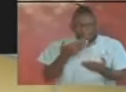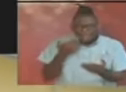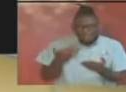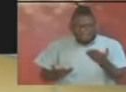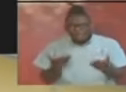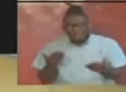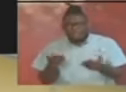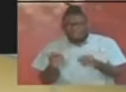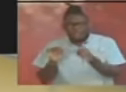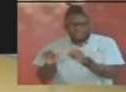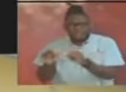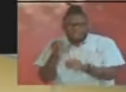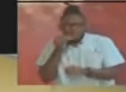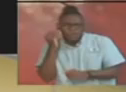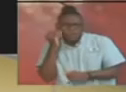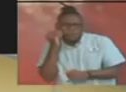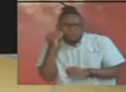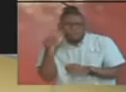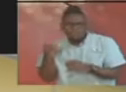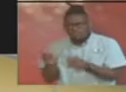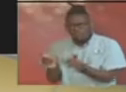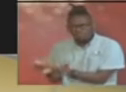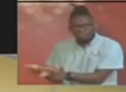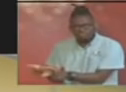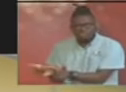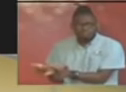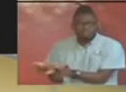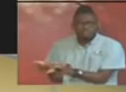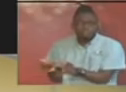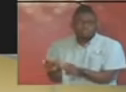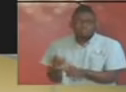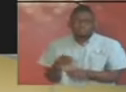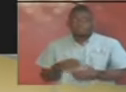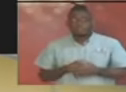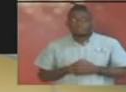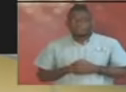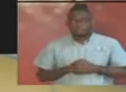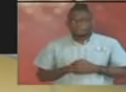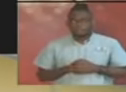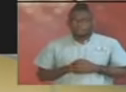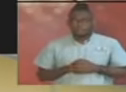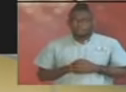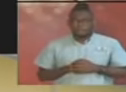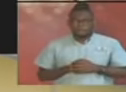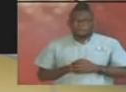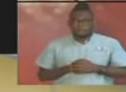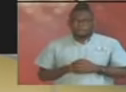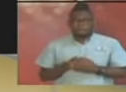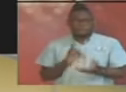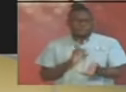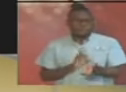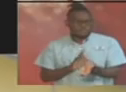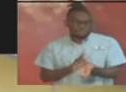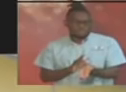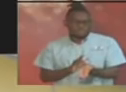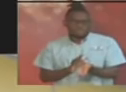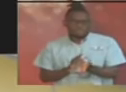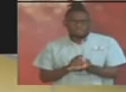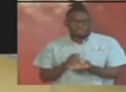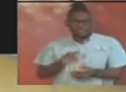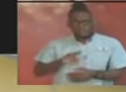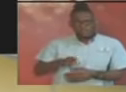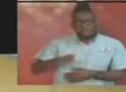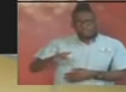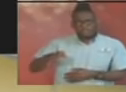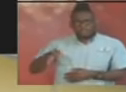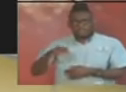Dr. Indar, can you give us an idea of what the variant strains are looking like in terms of